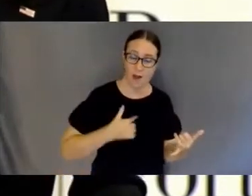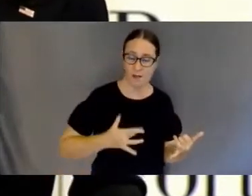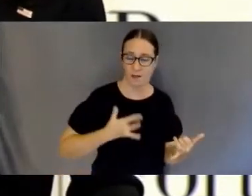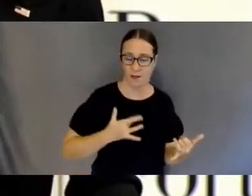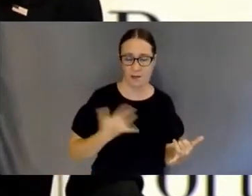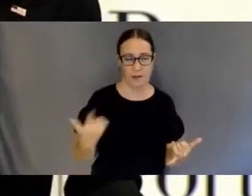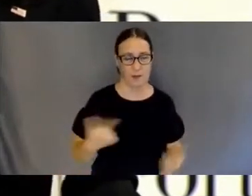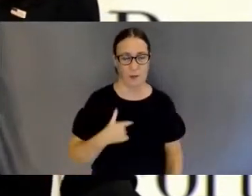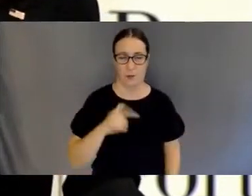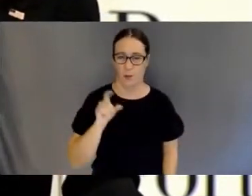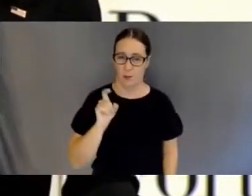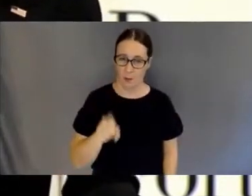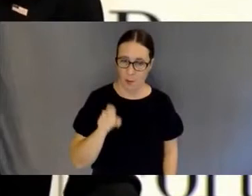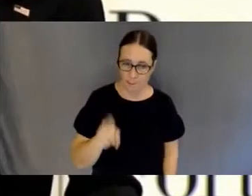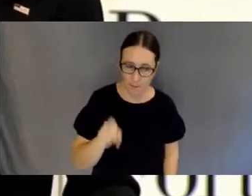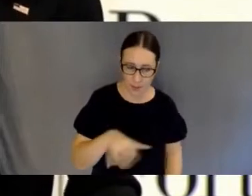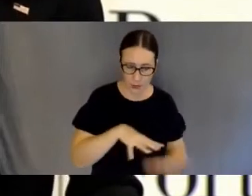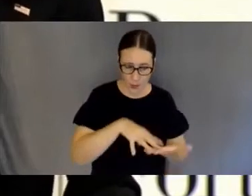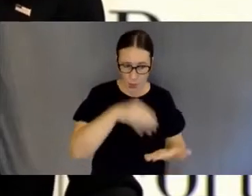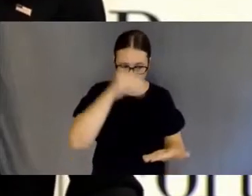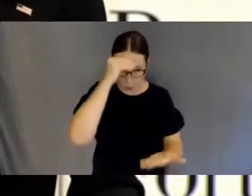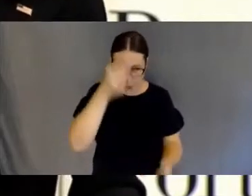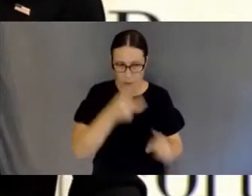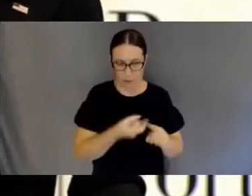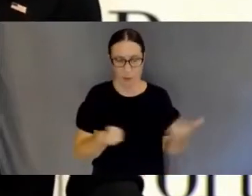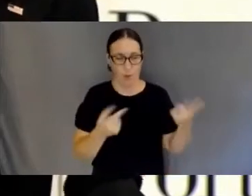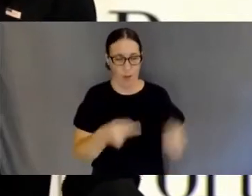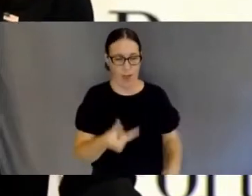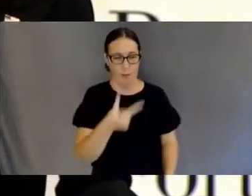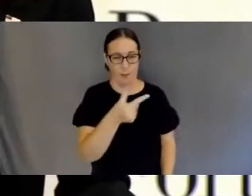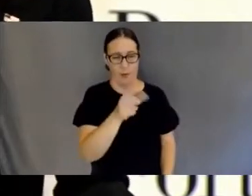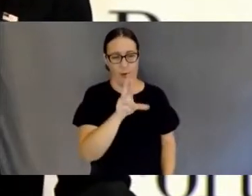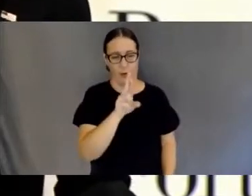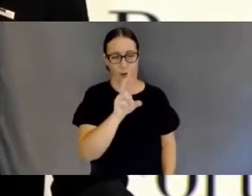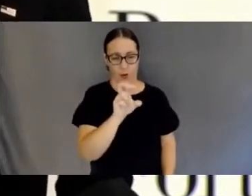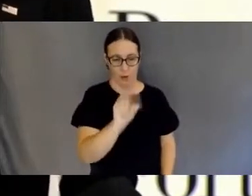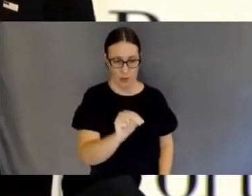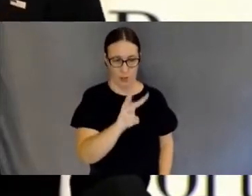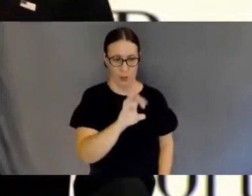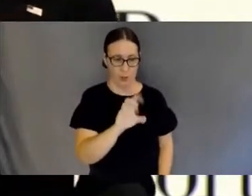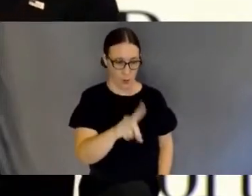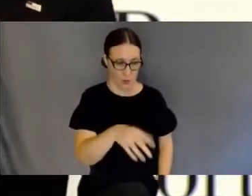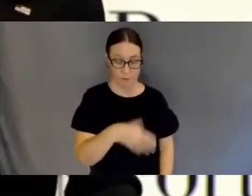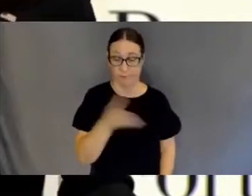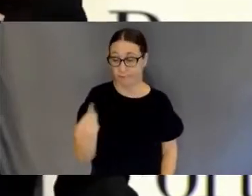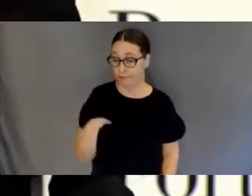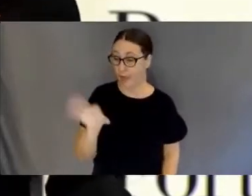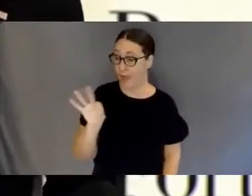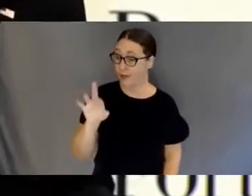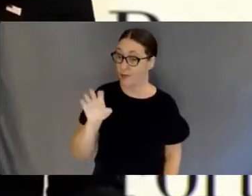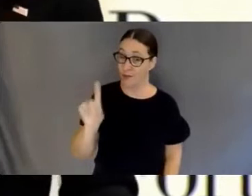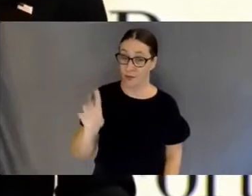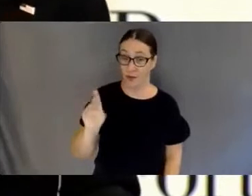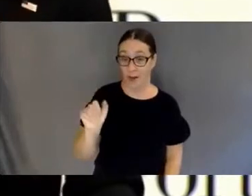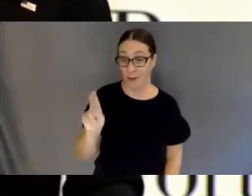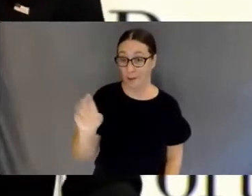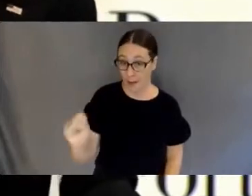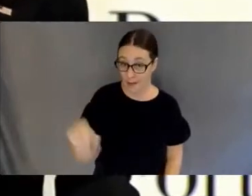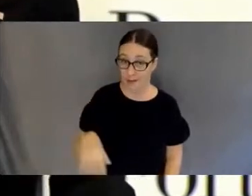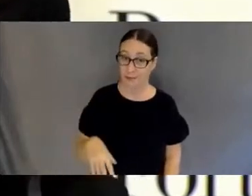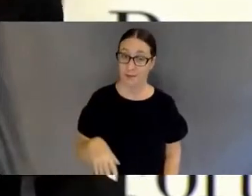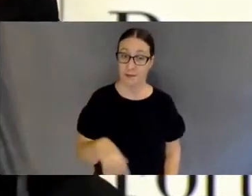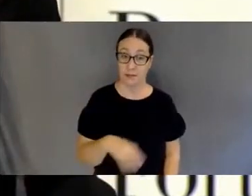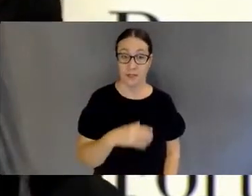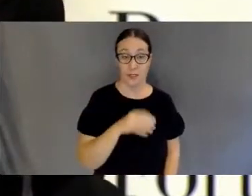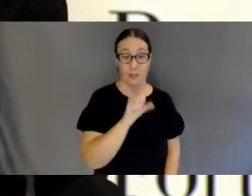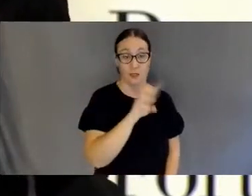draw from the lessons of Greenwood and Freedman's, of Sweet Auburn